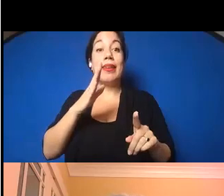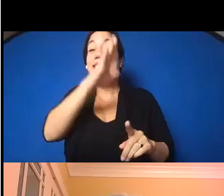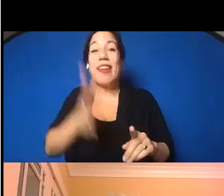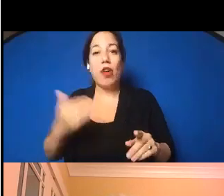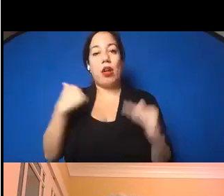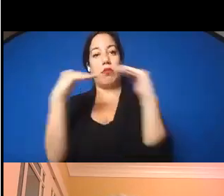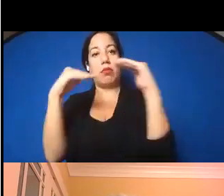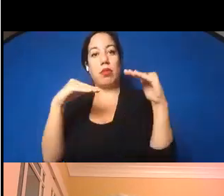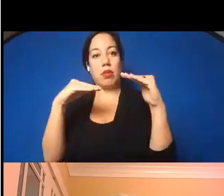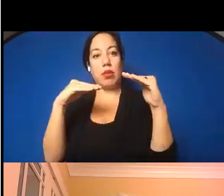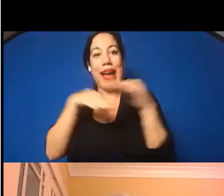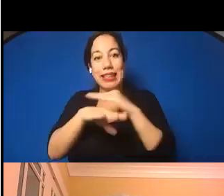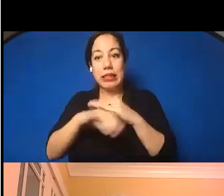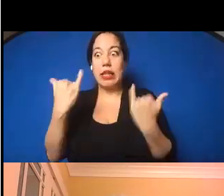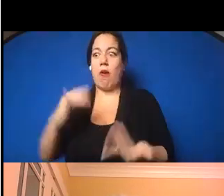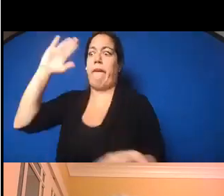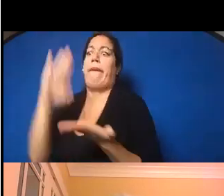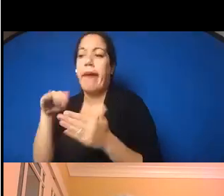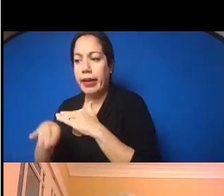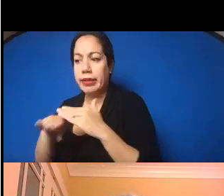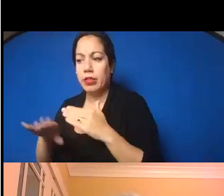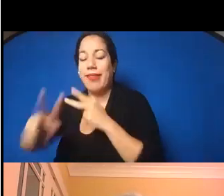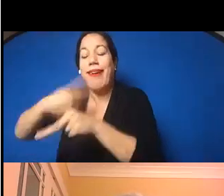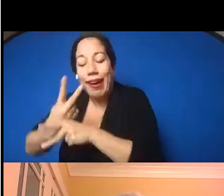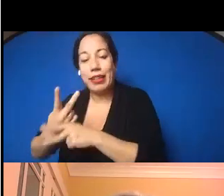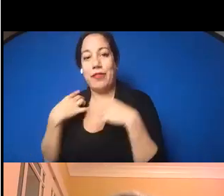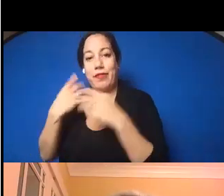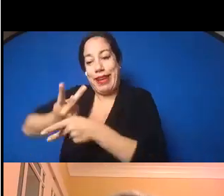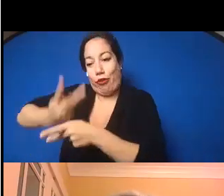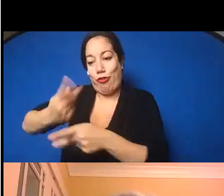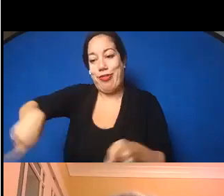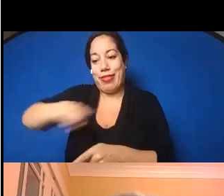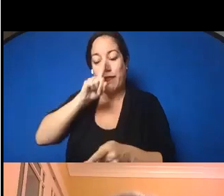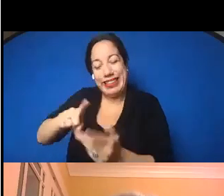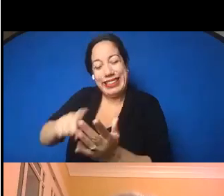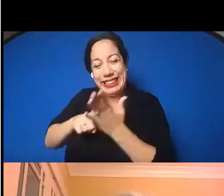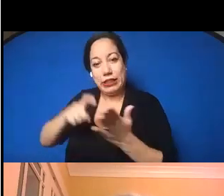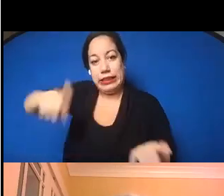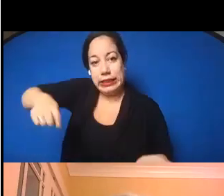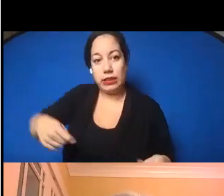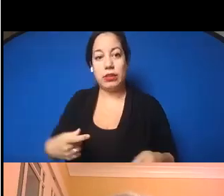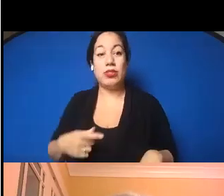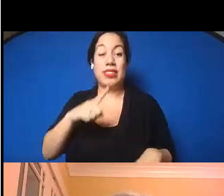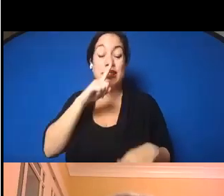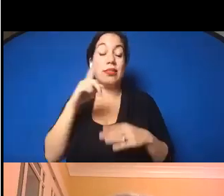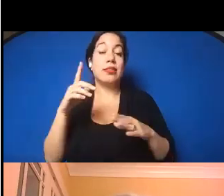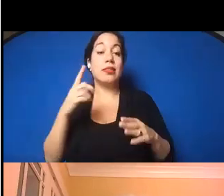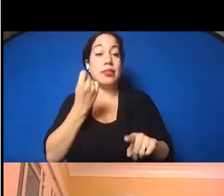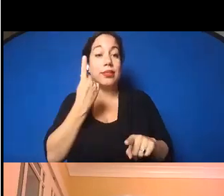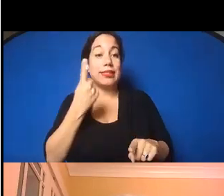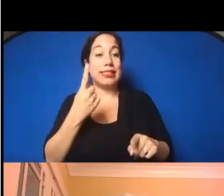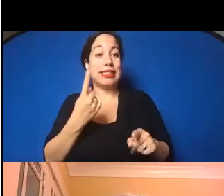they have even less access now to the kinds of care that they need. And this is all in the context of the fact that specialists are